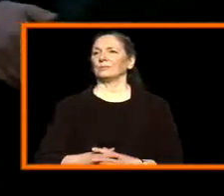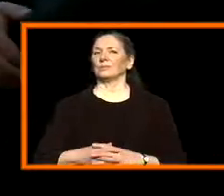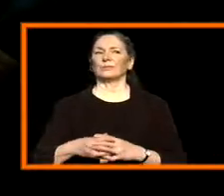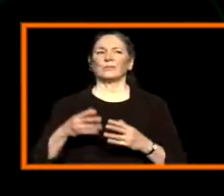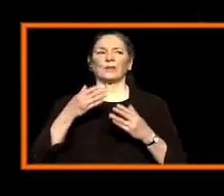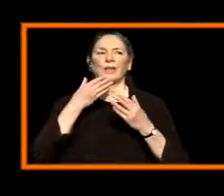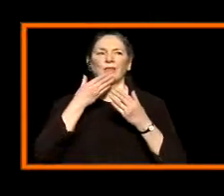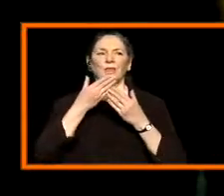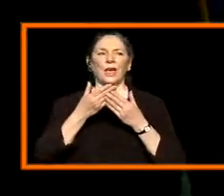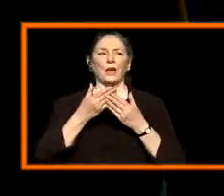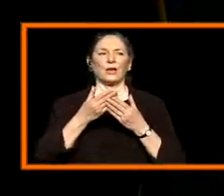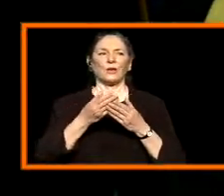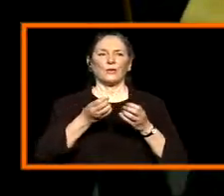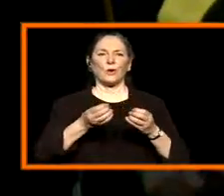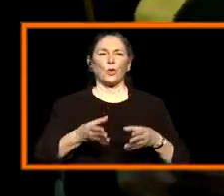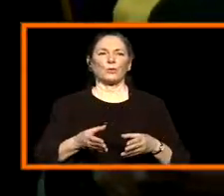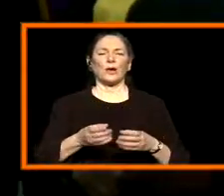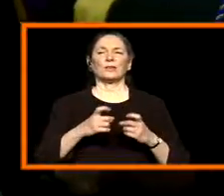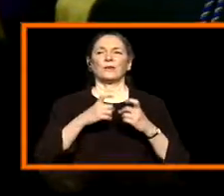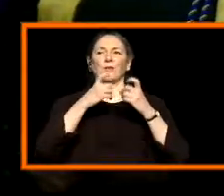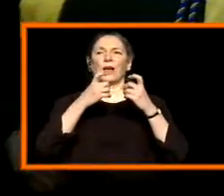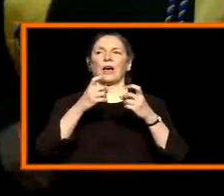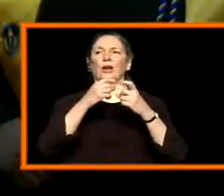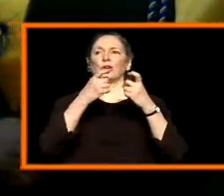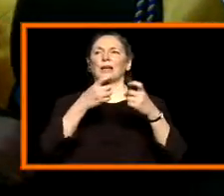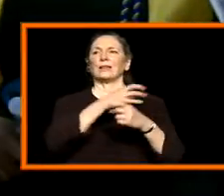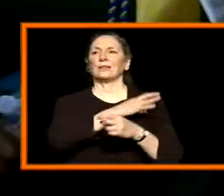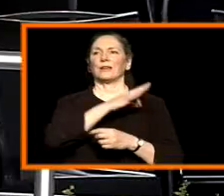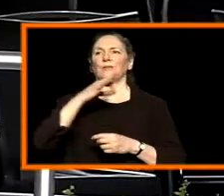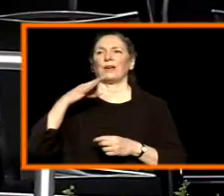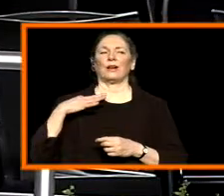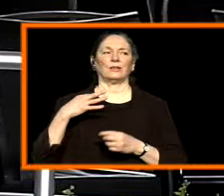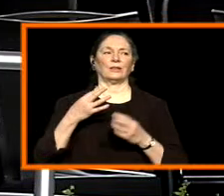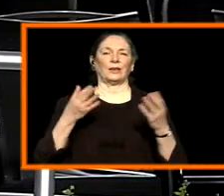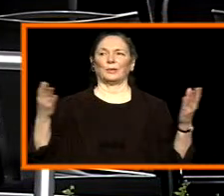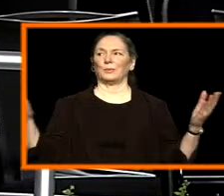rest of our faculty and honored guests.